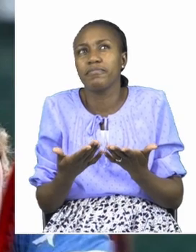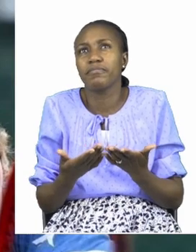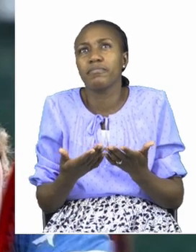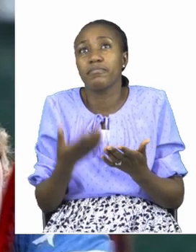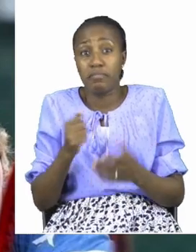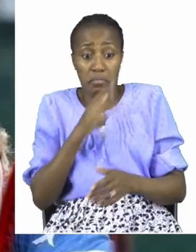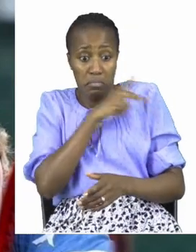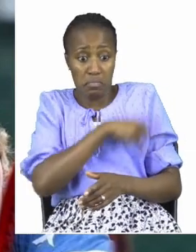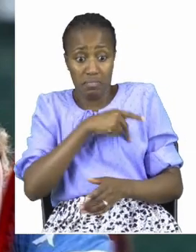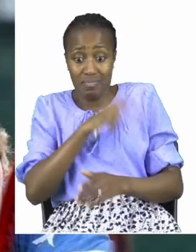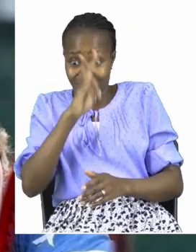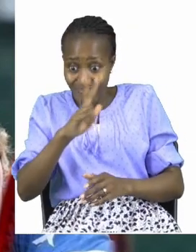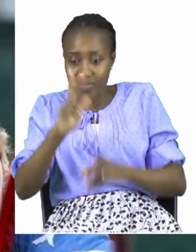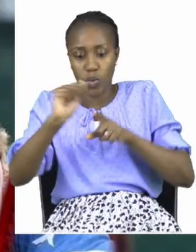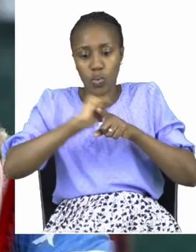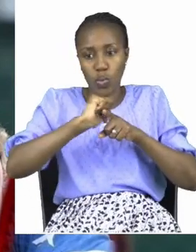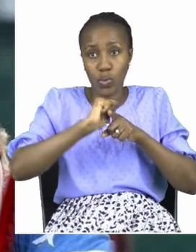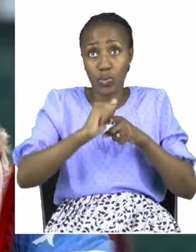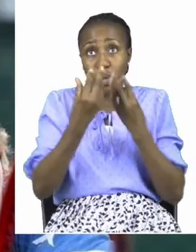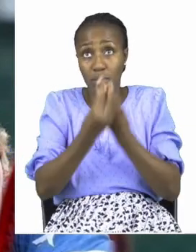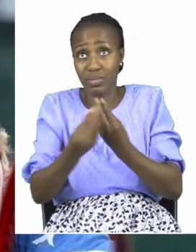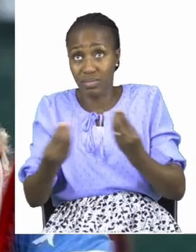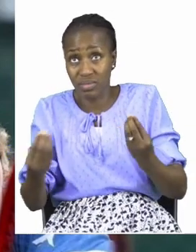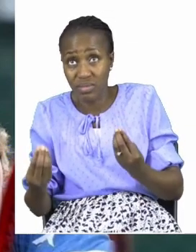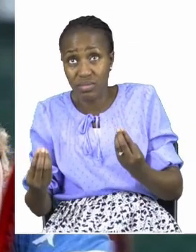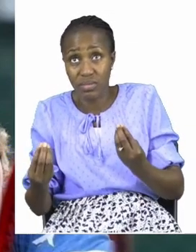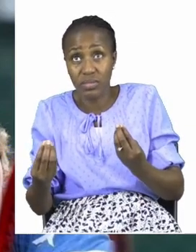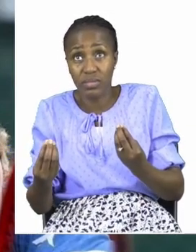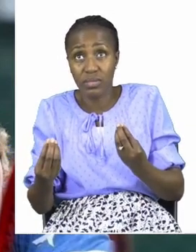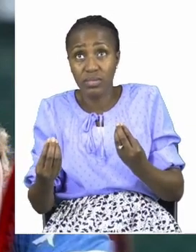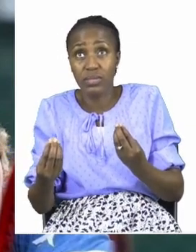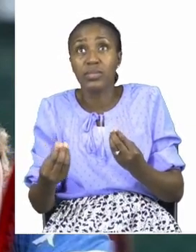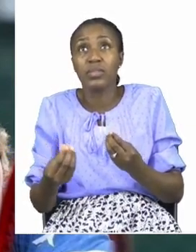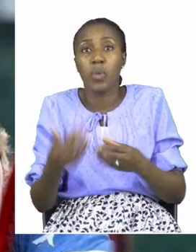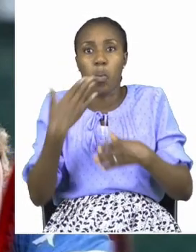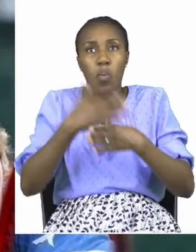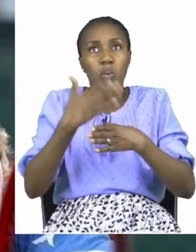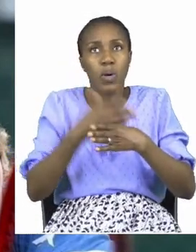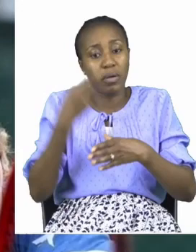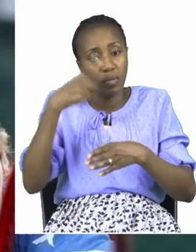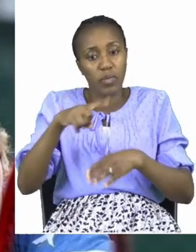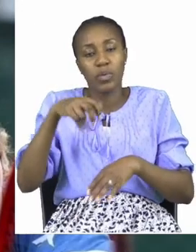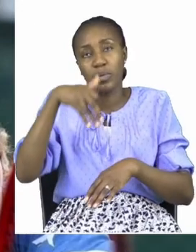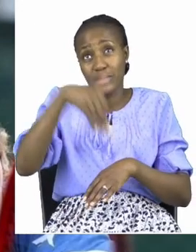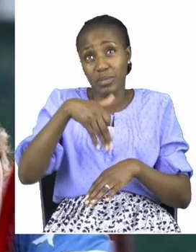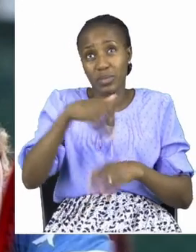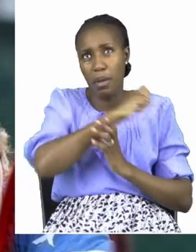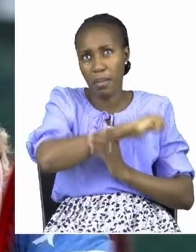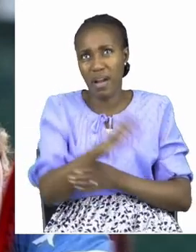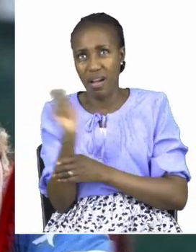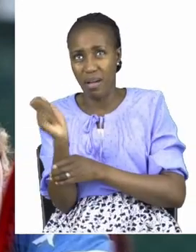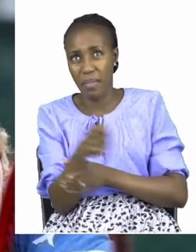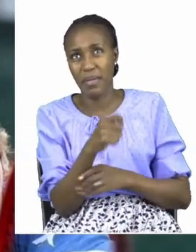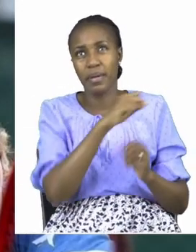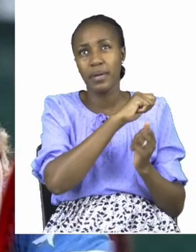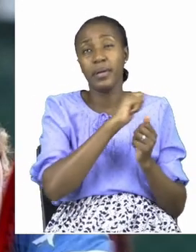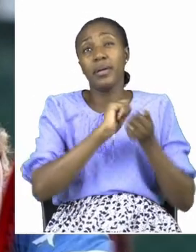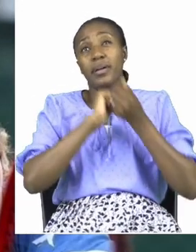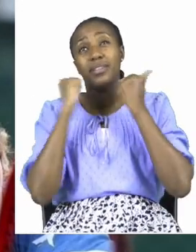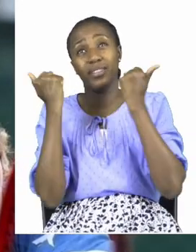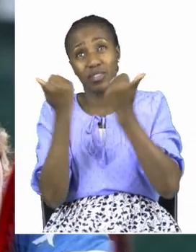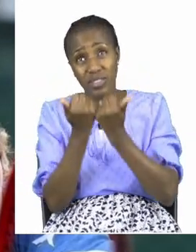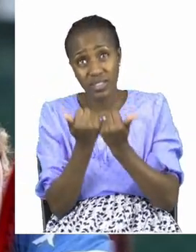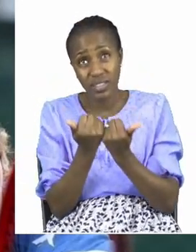coach who's being employed by Namibian Tennis Association go out to